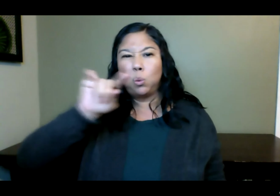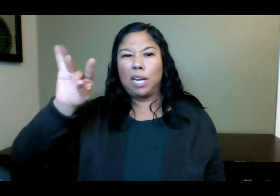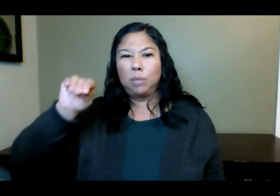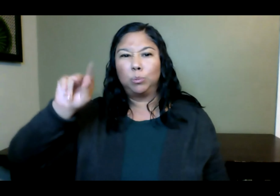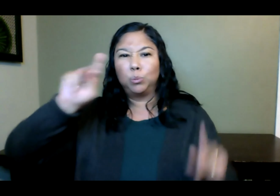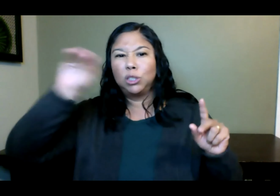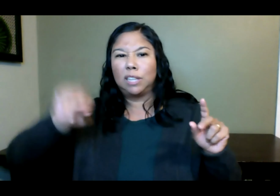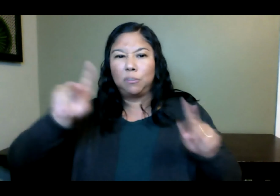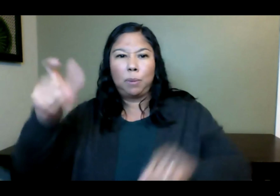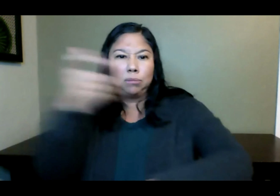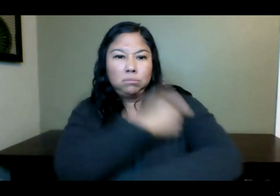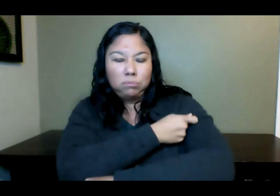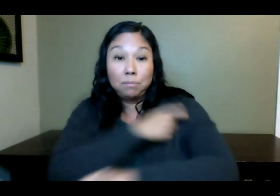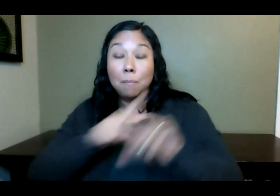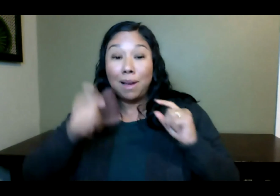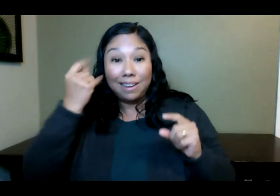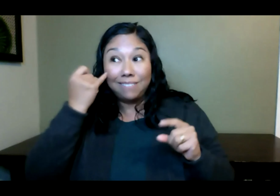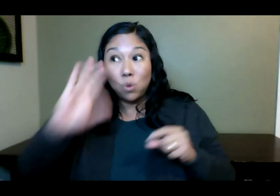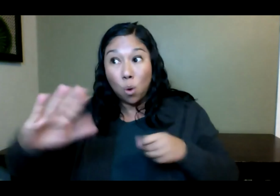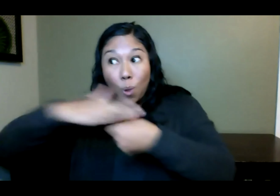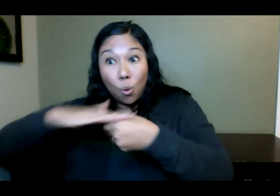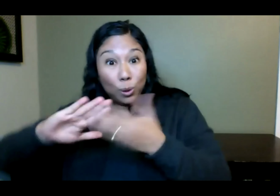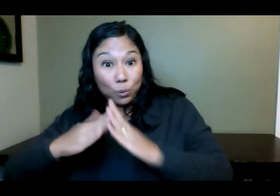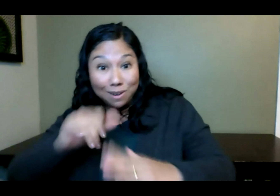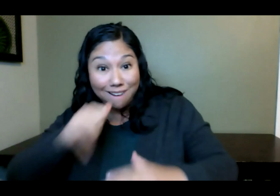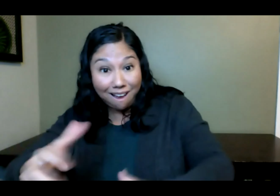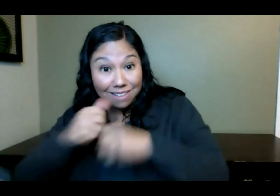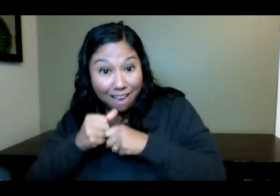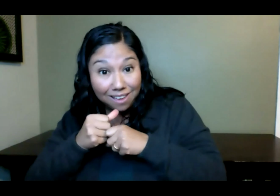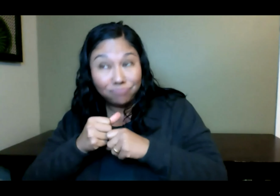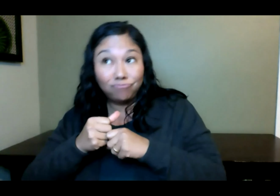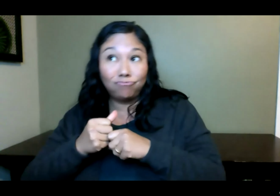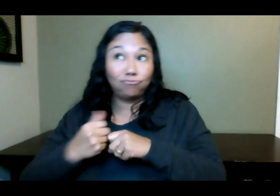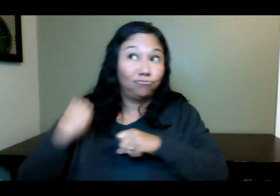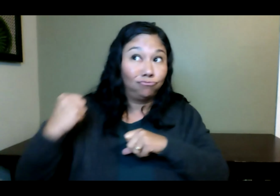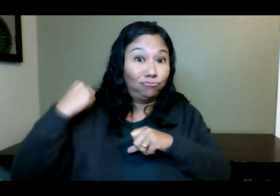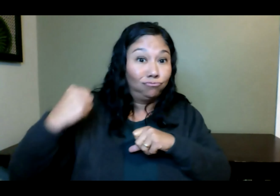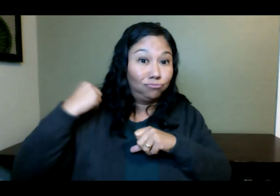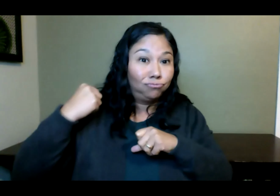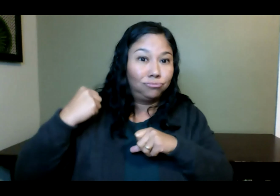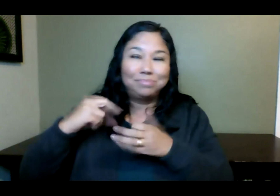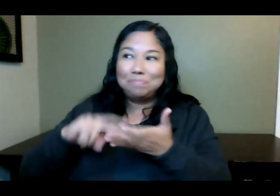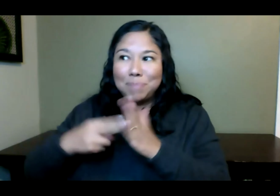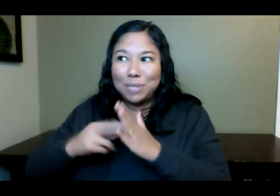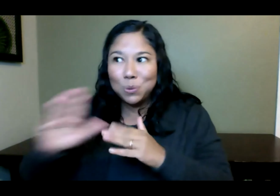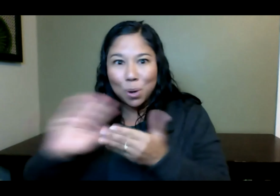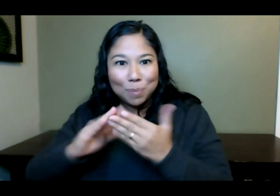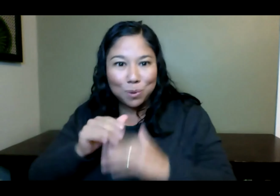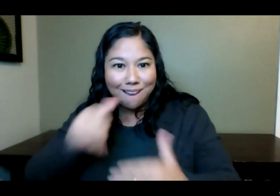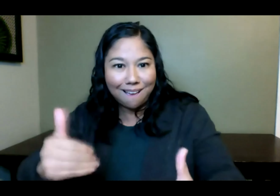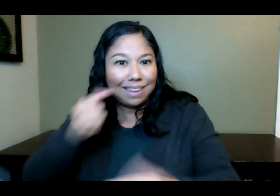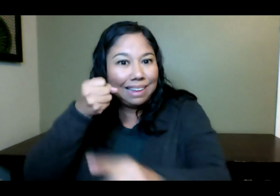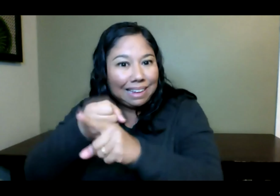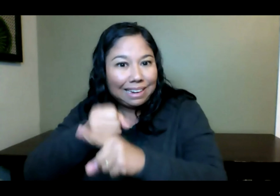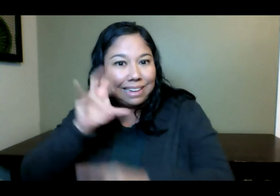that level, then you may still be at risk. So it's important to have that conversation with your local groups, who you